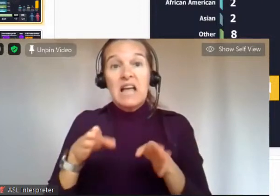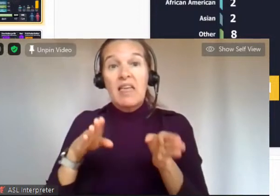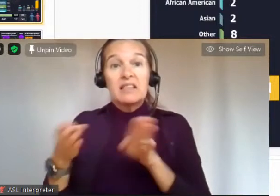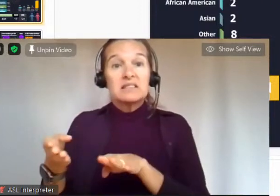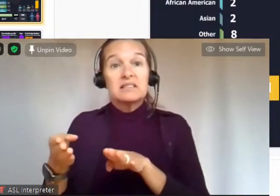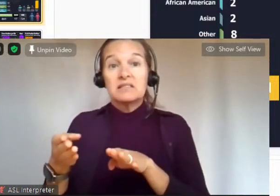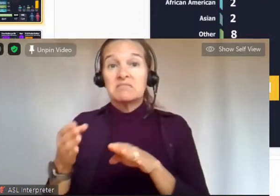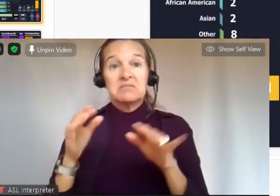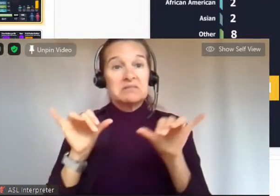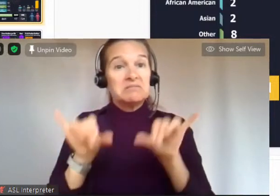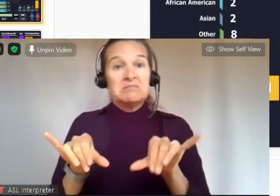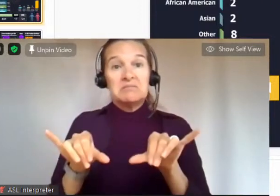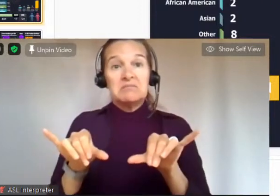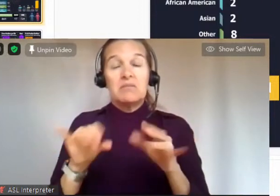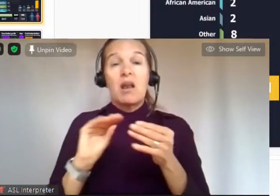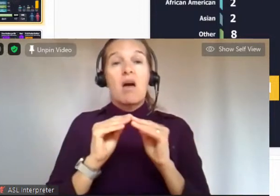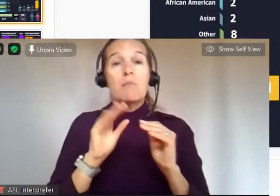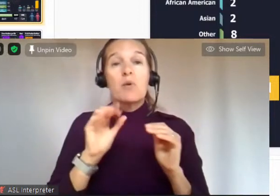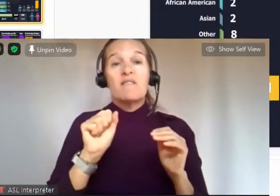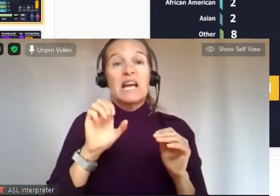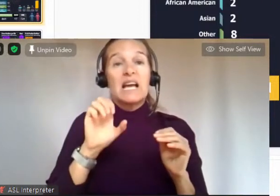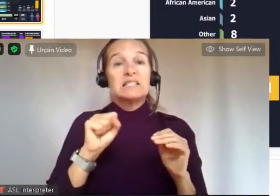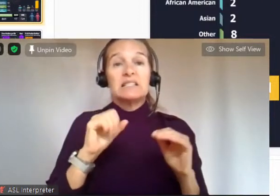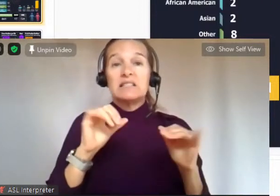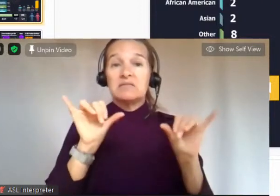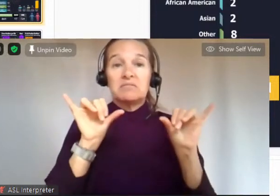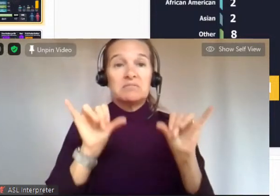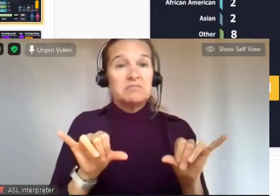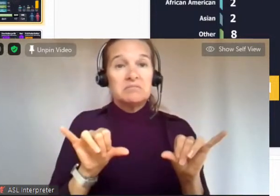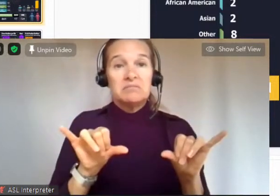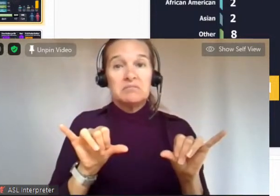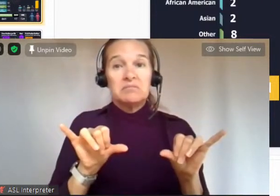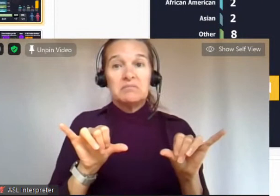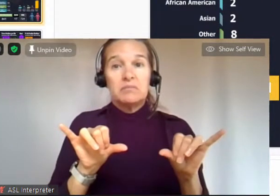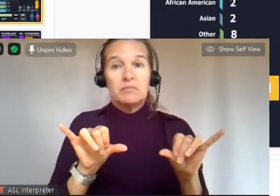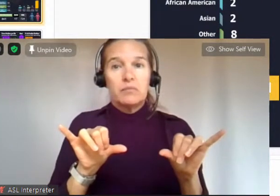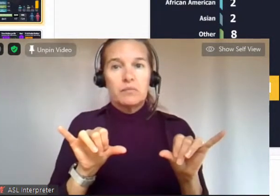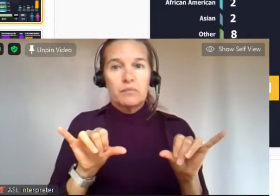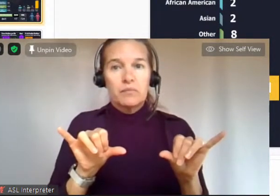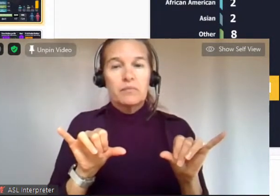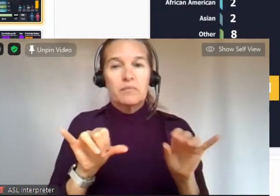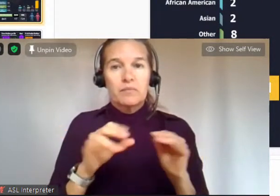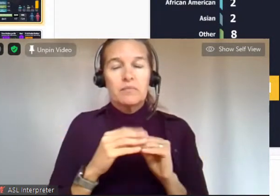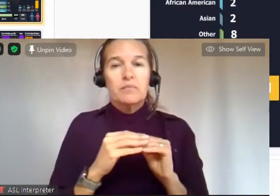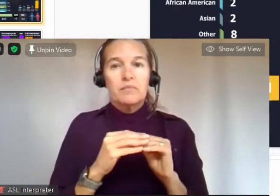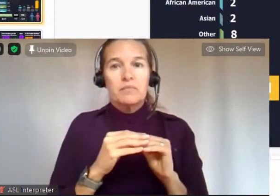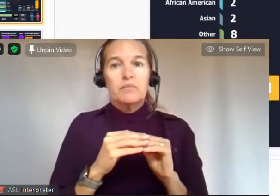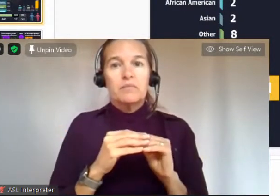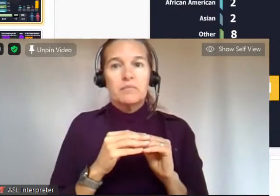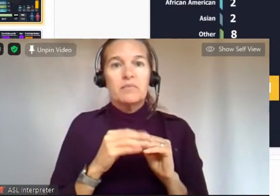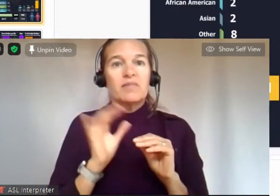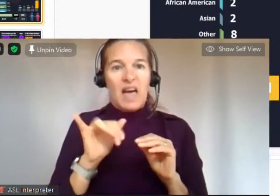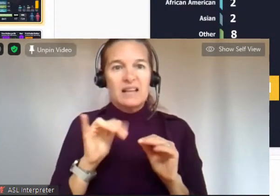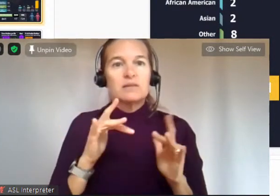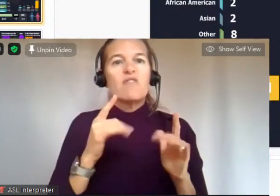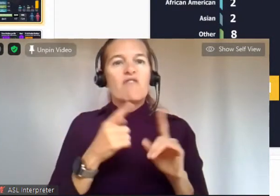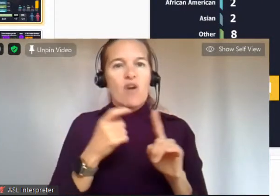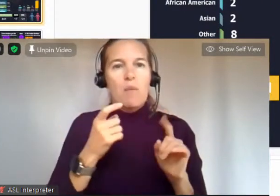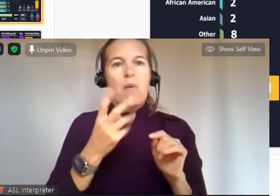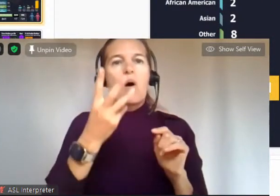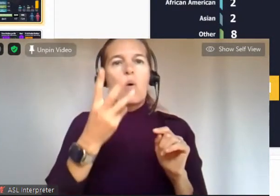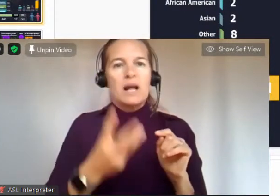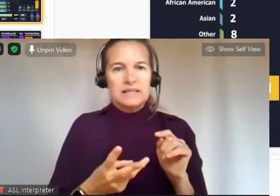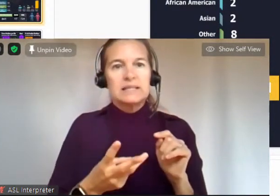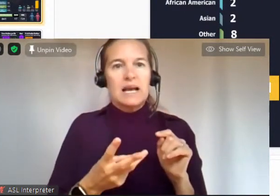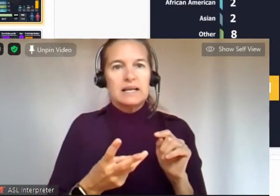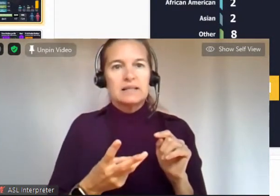the number of cases. To plot a graph of Wednesdays for